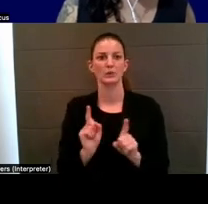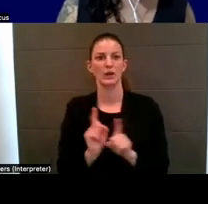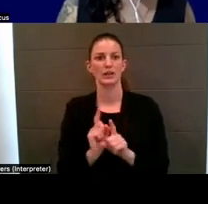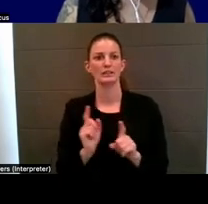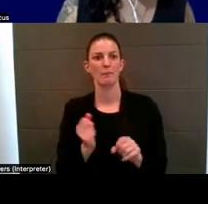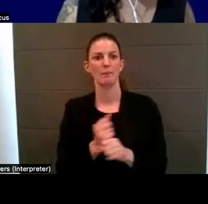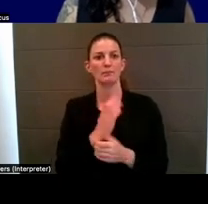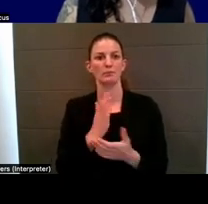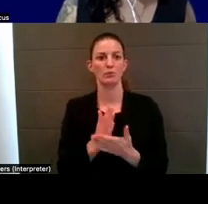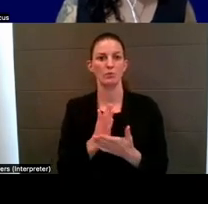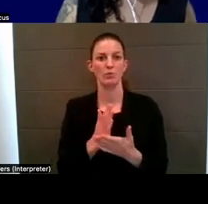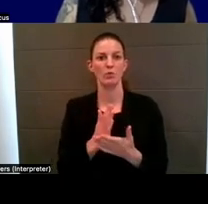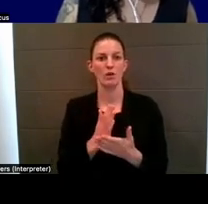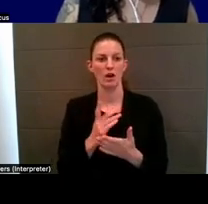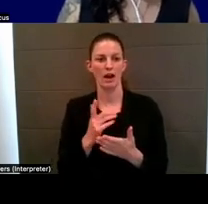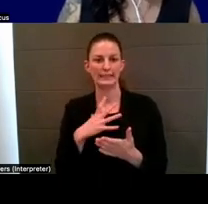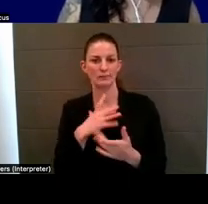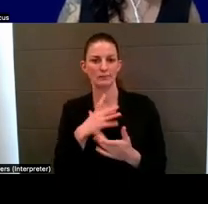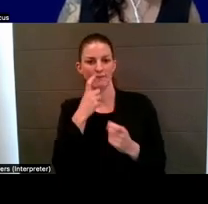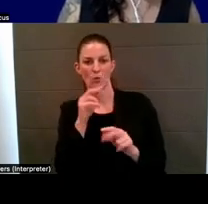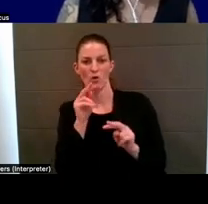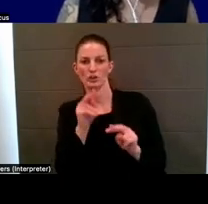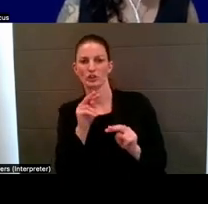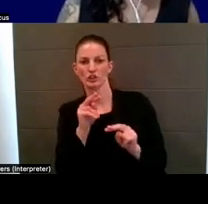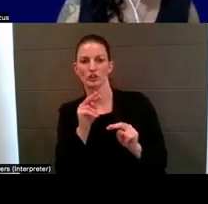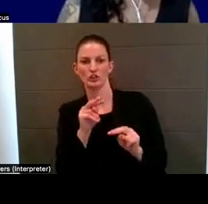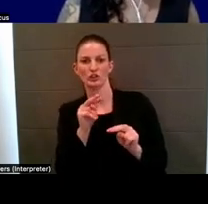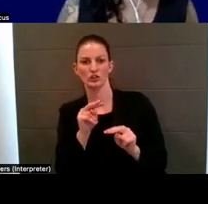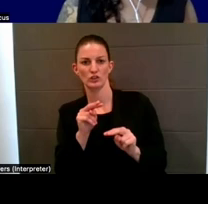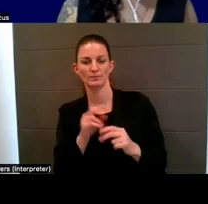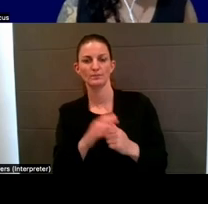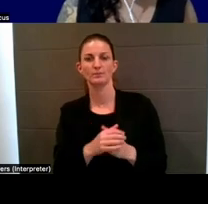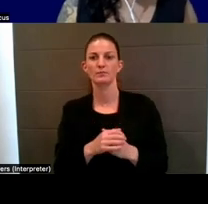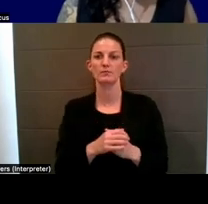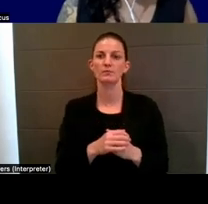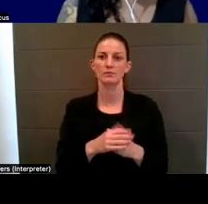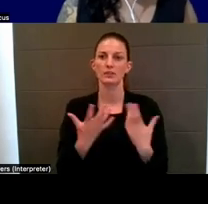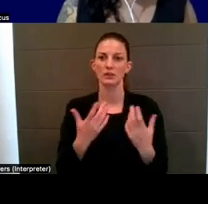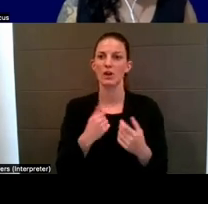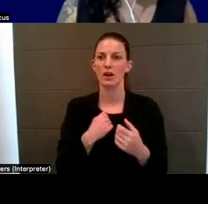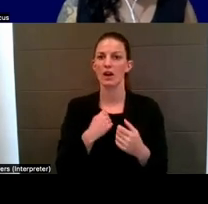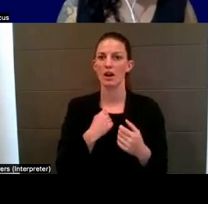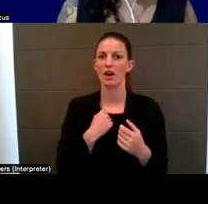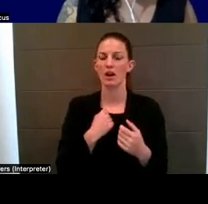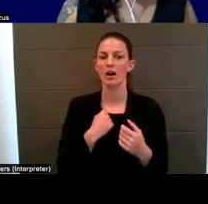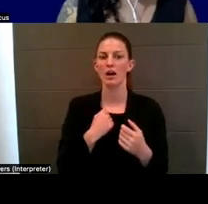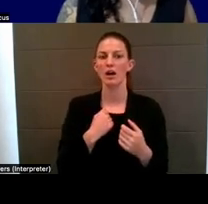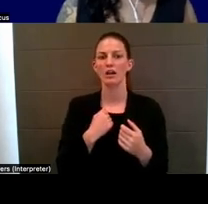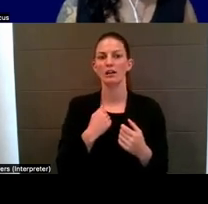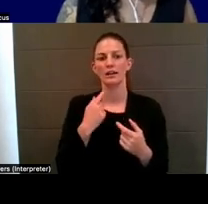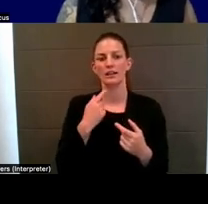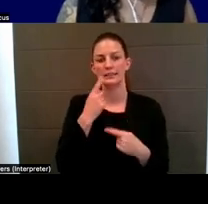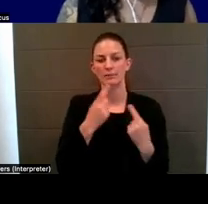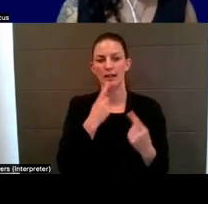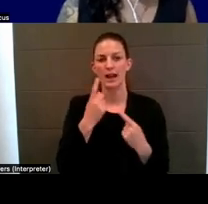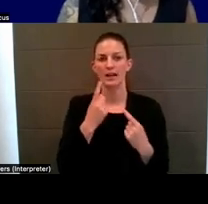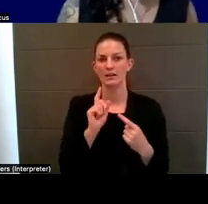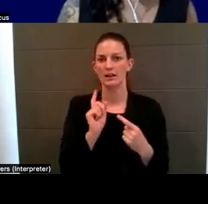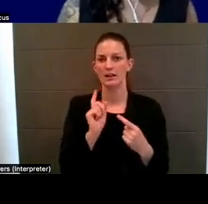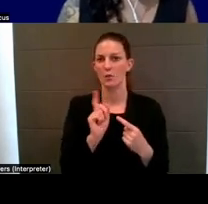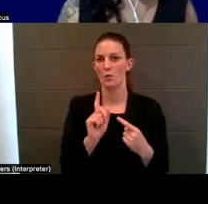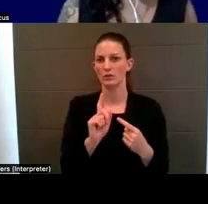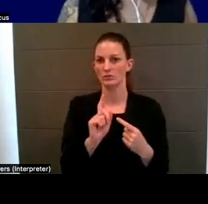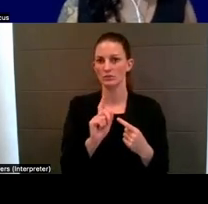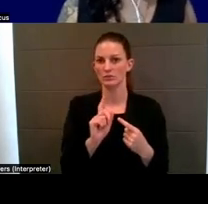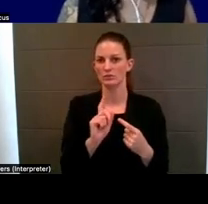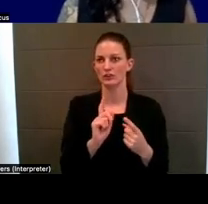and was a little bit busy. So I'm just going to talk to you about some of the strategies that would sit under these categories. So example for Claire